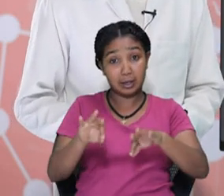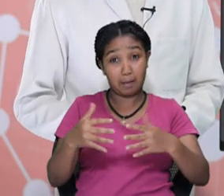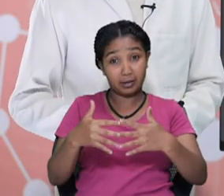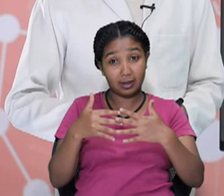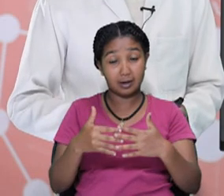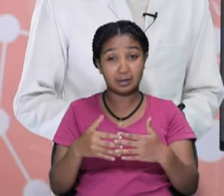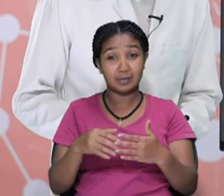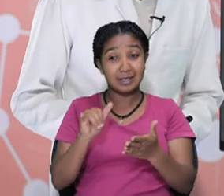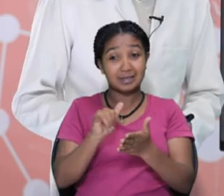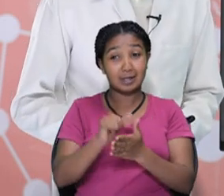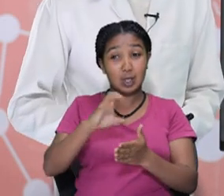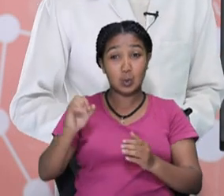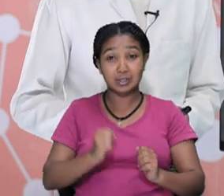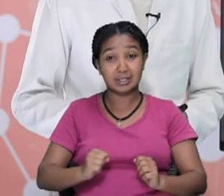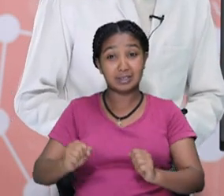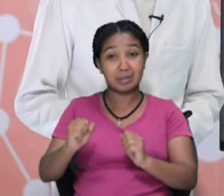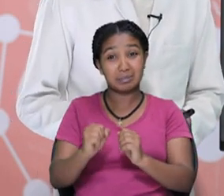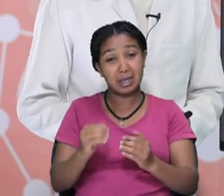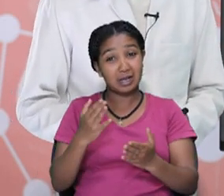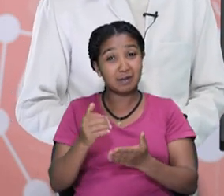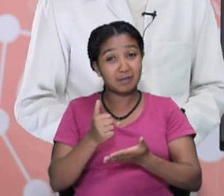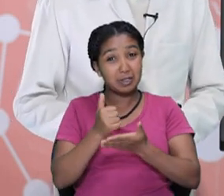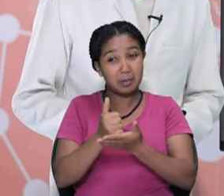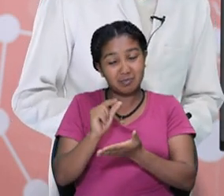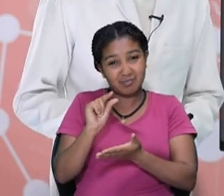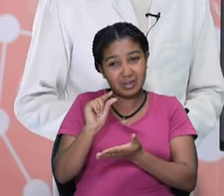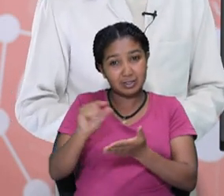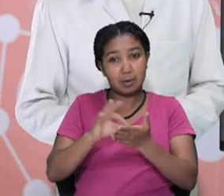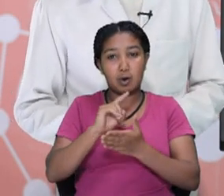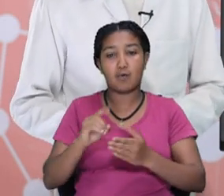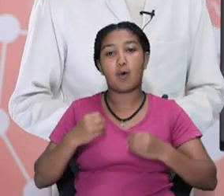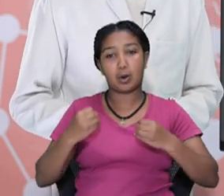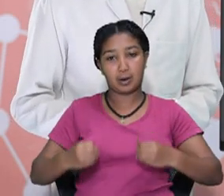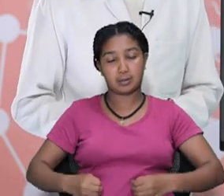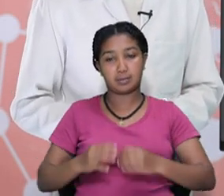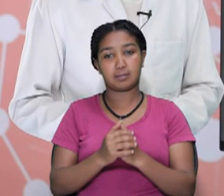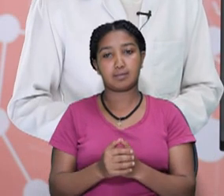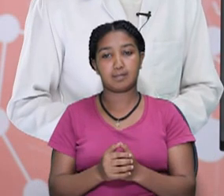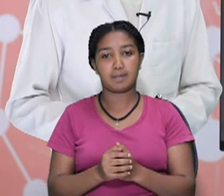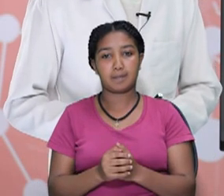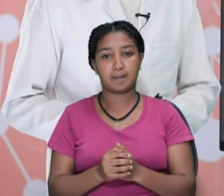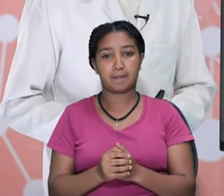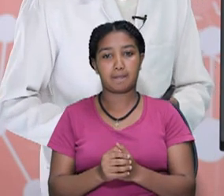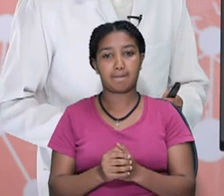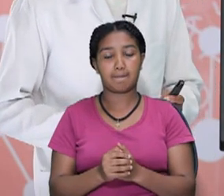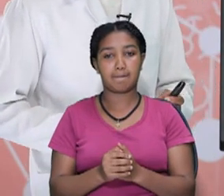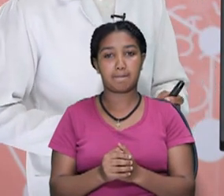materials, that ecosystem relatively supports very less number of organisms.